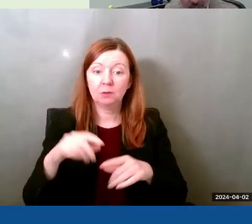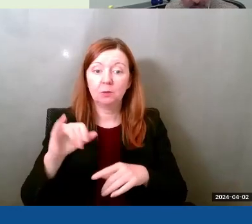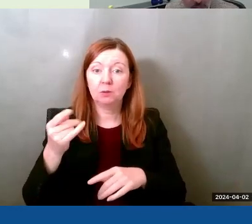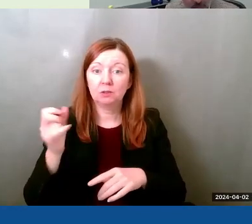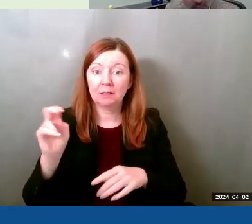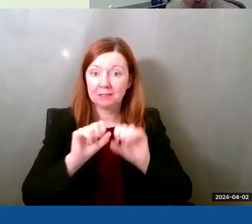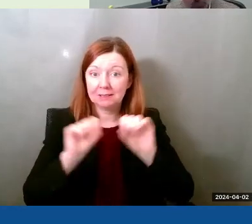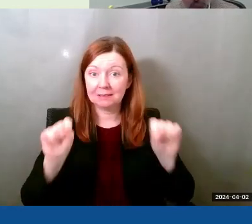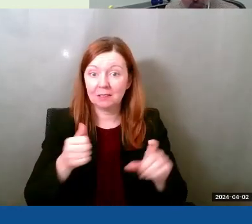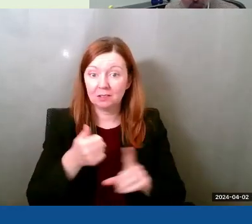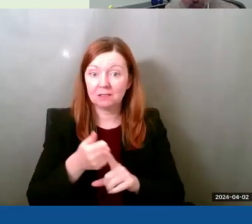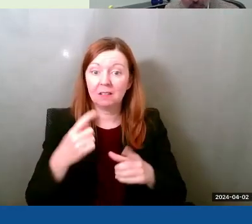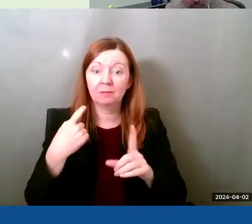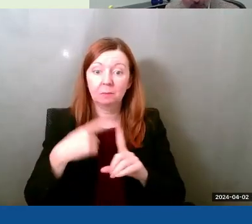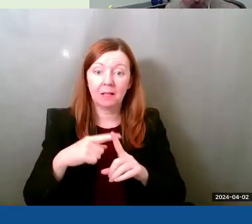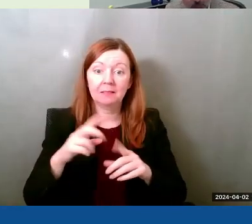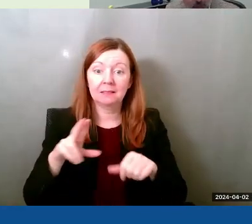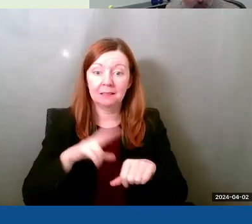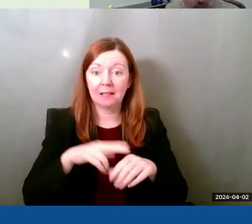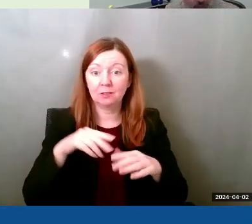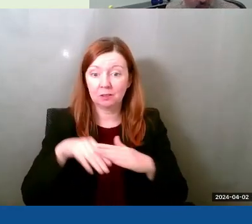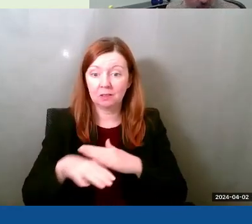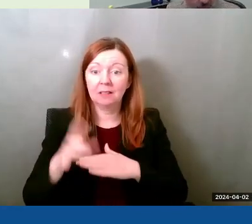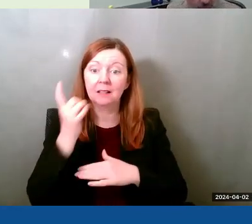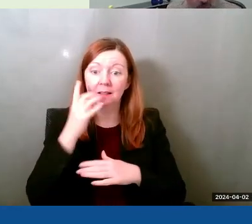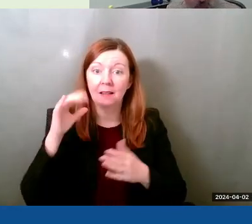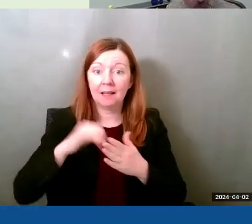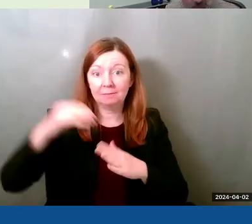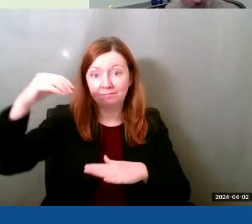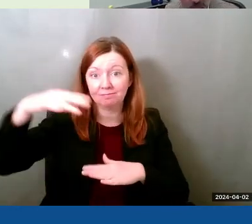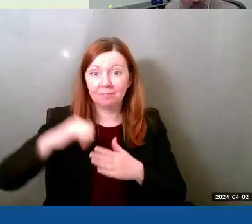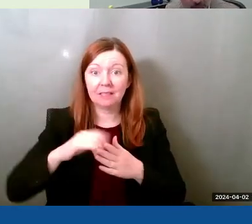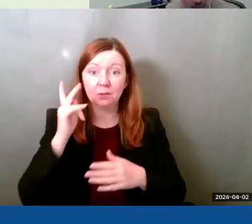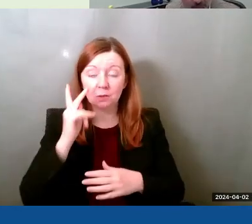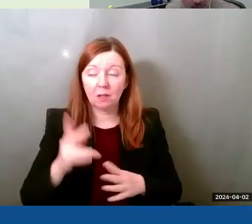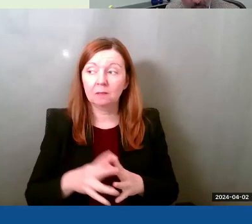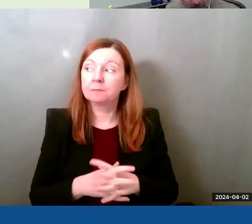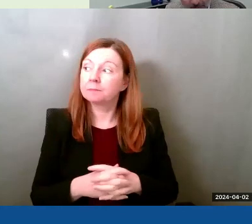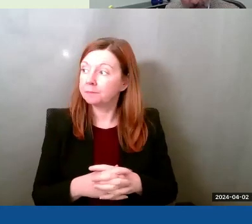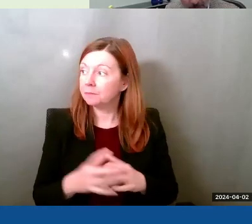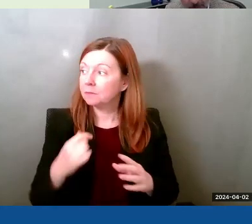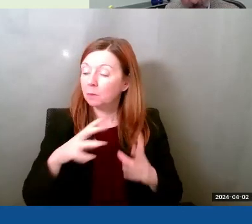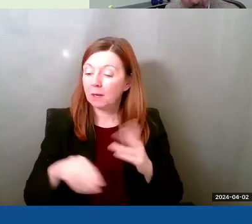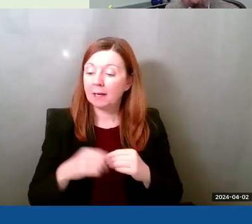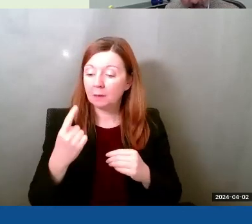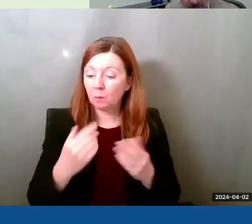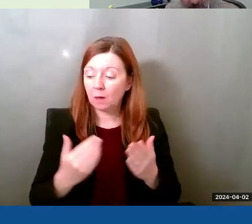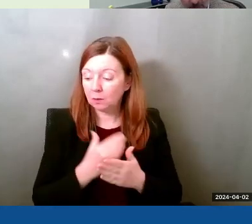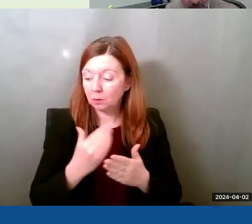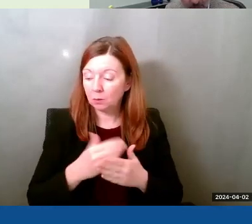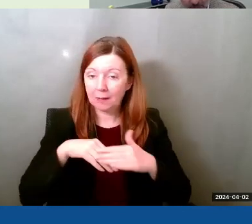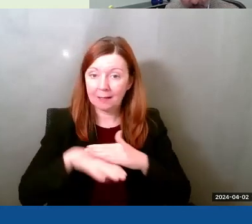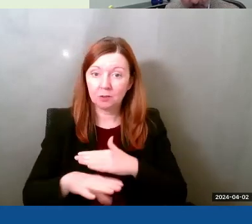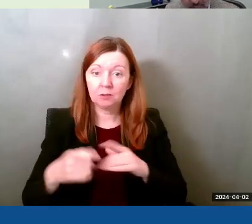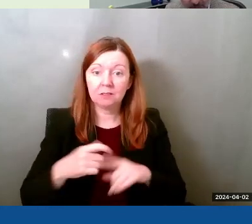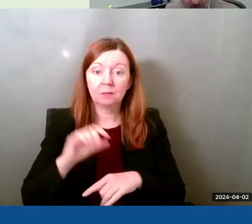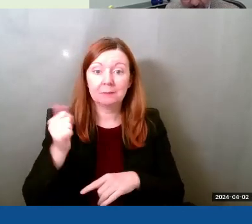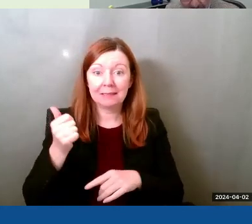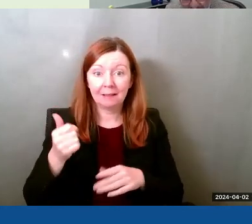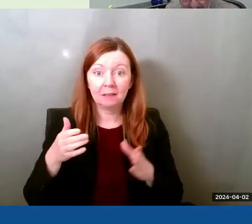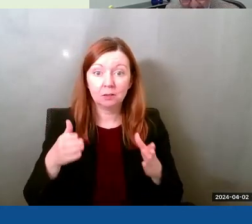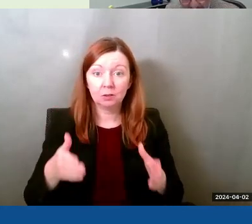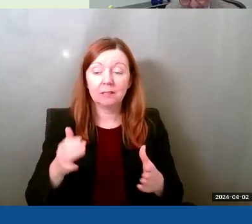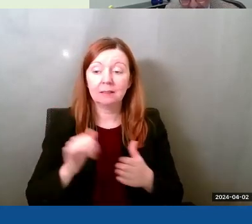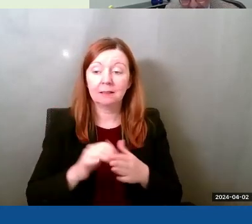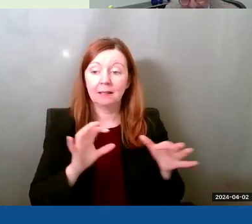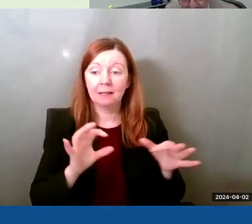itself, plus the natural light intake that you saw. So we are adding one new entrance off of 10th Street